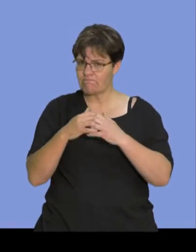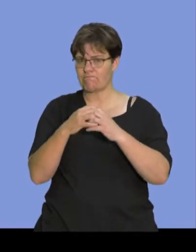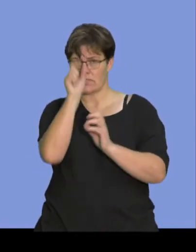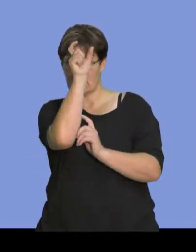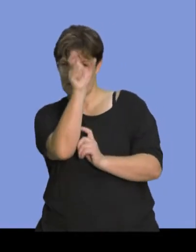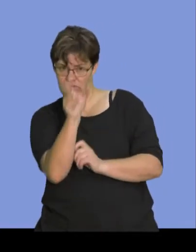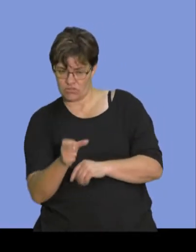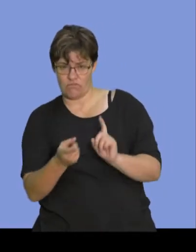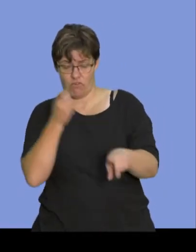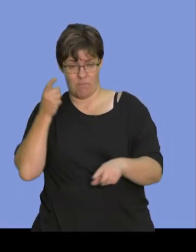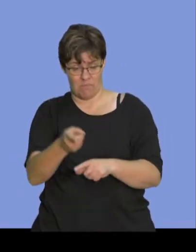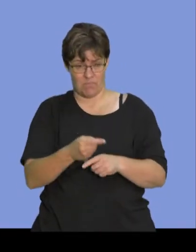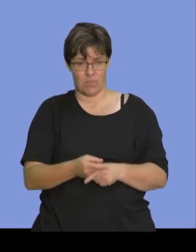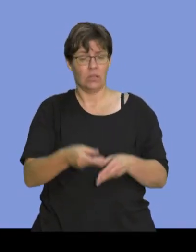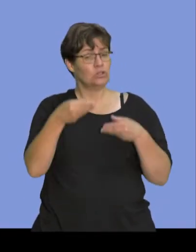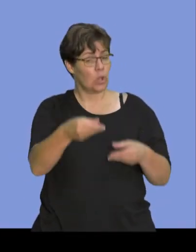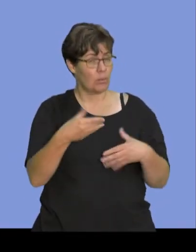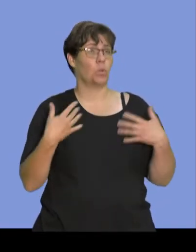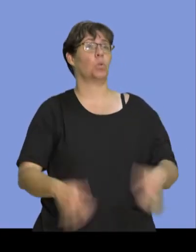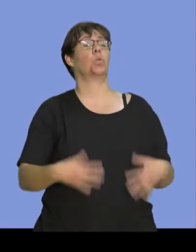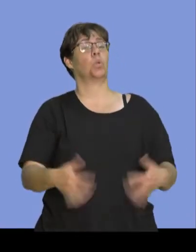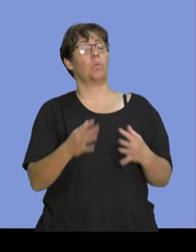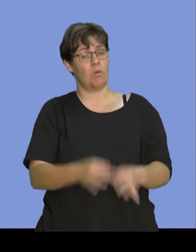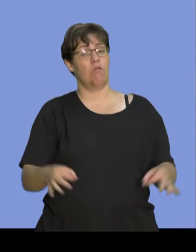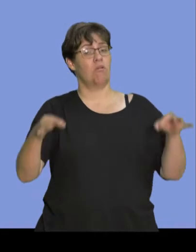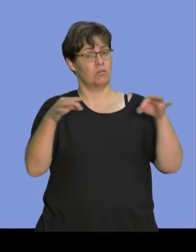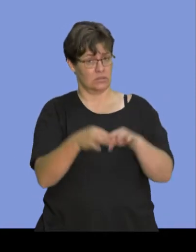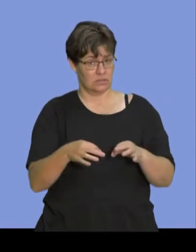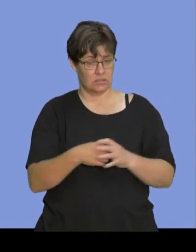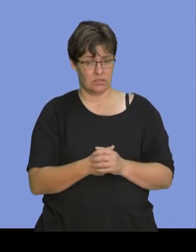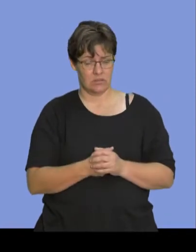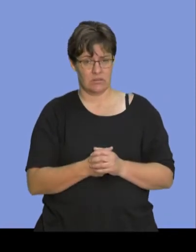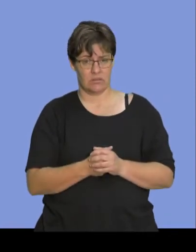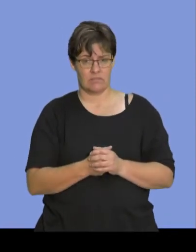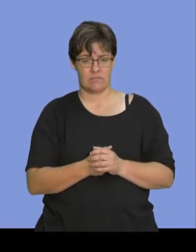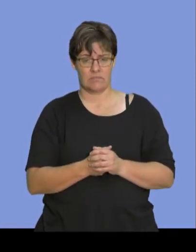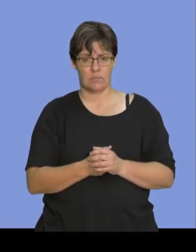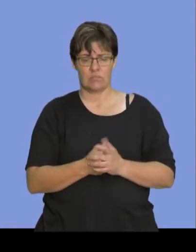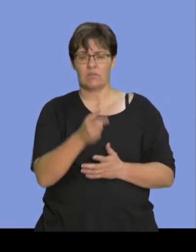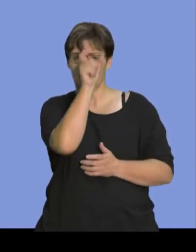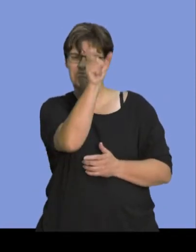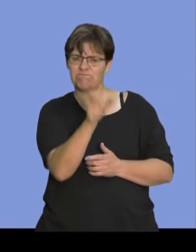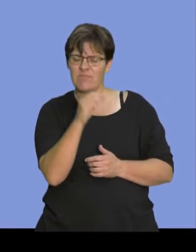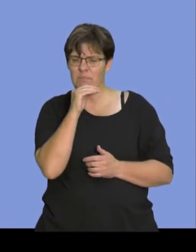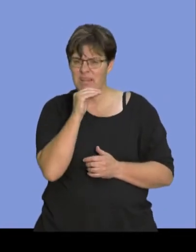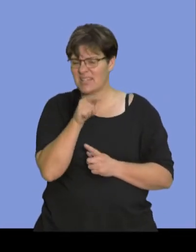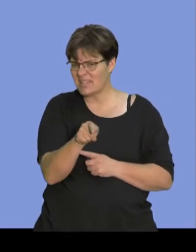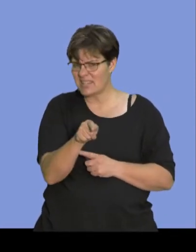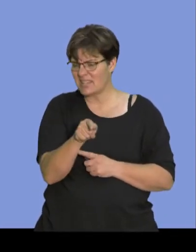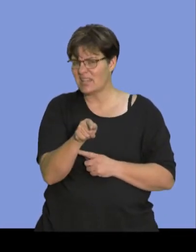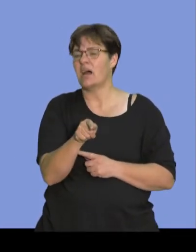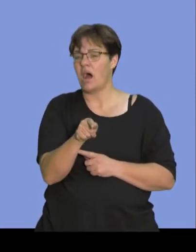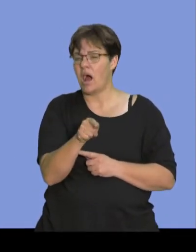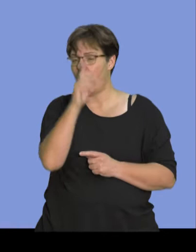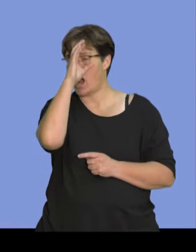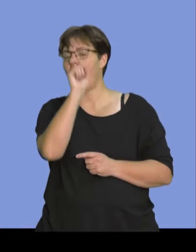our definition. So this document, very, very important, because when it comes to definitions, it has to do